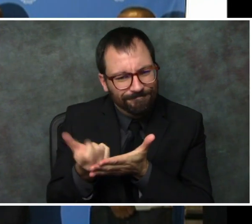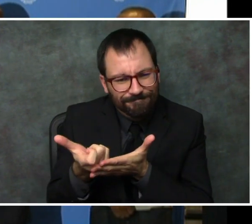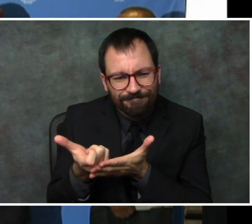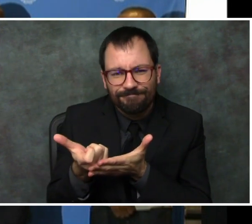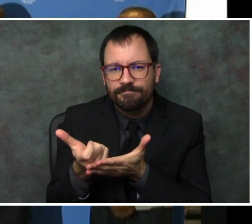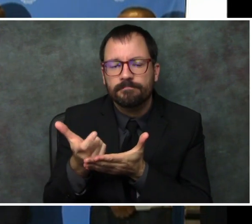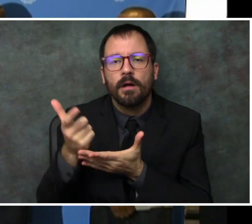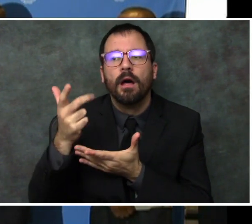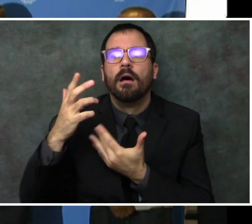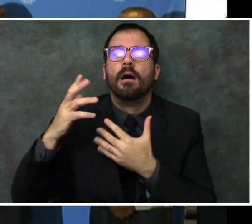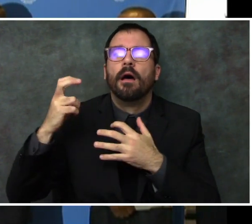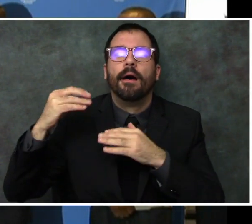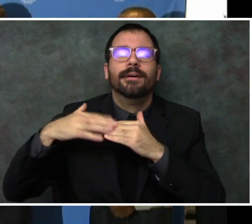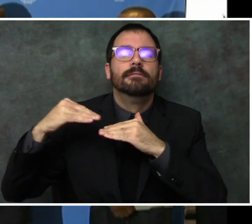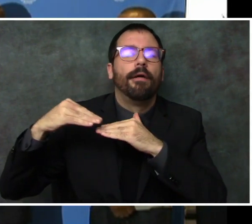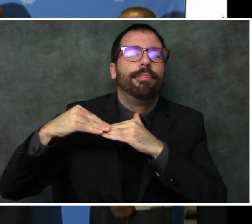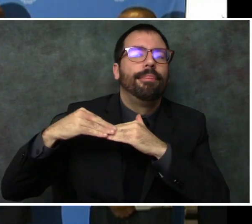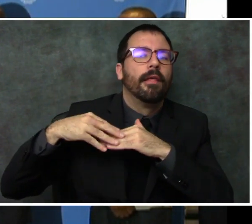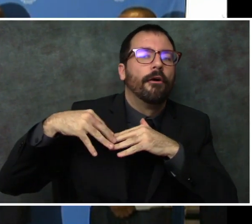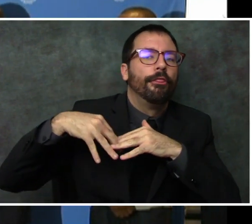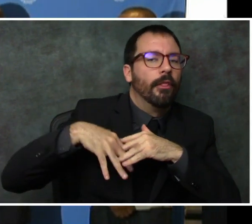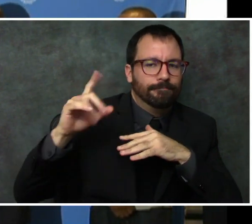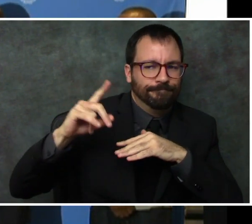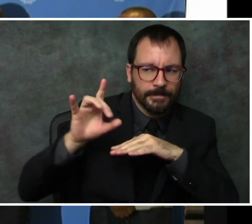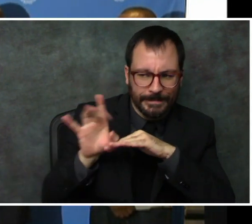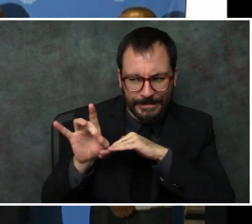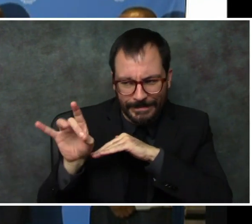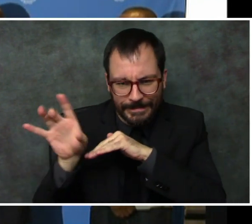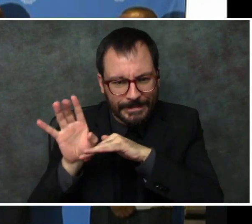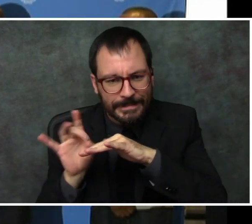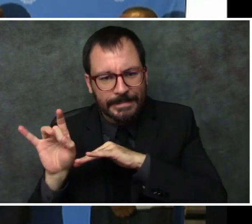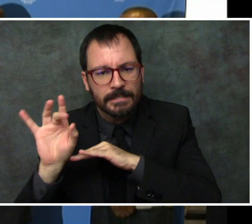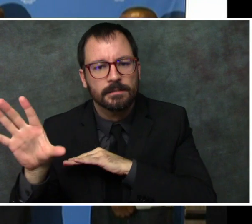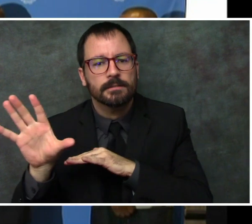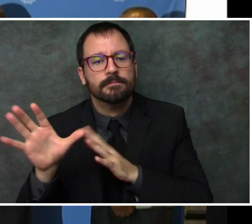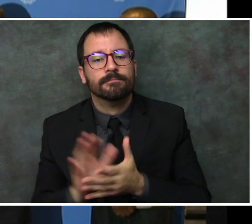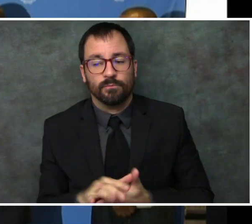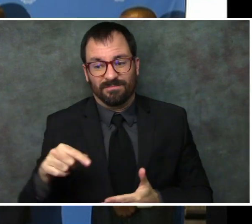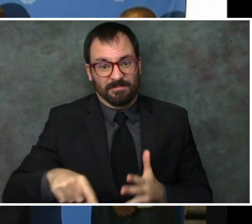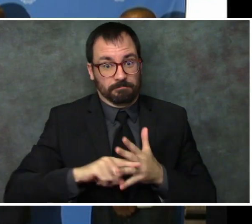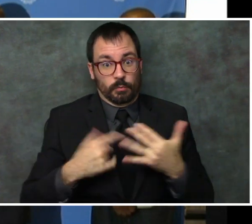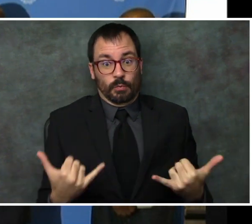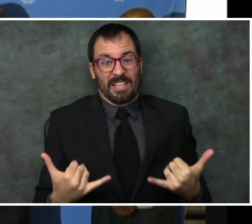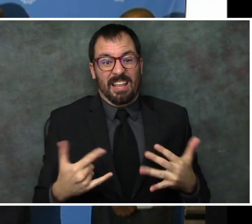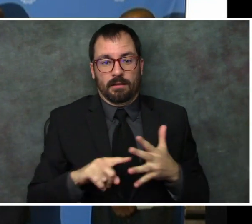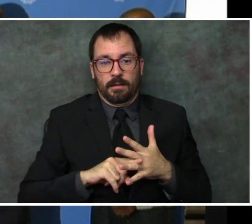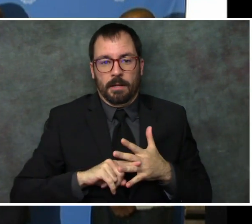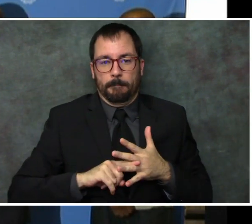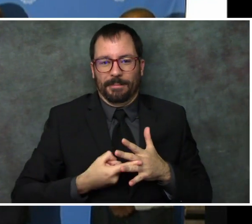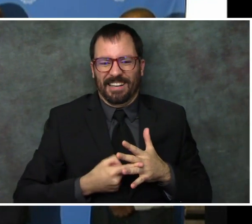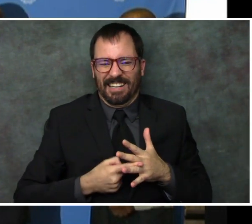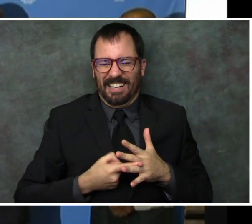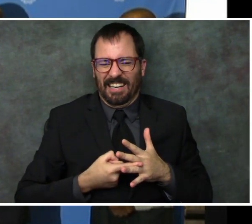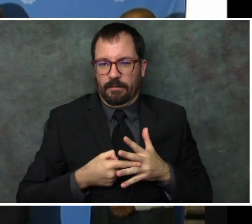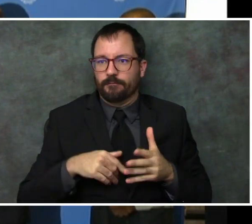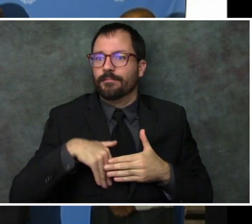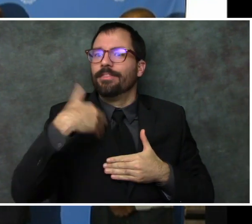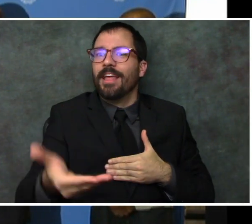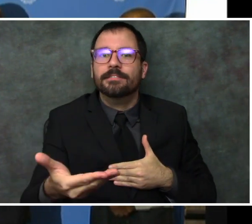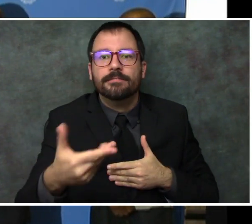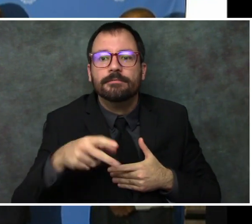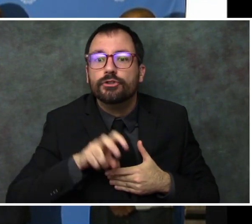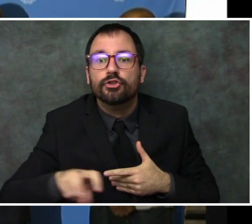root. So today is just the beginning of the next chapter on this journey toward increased